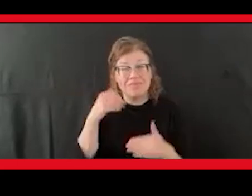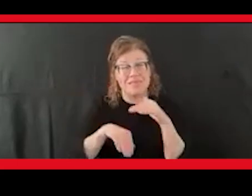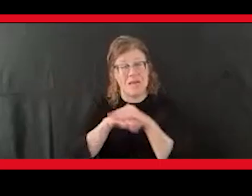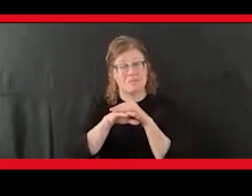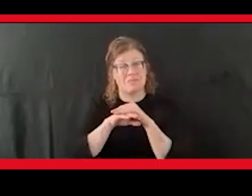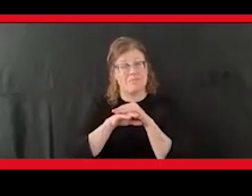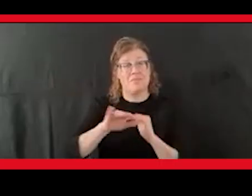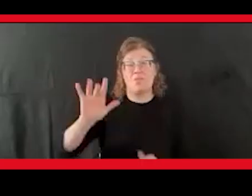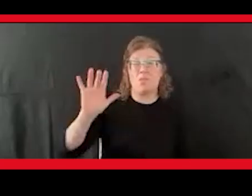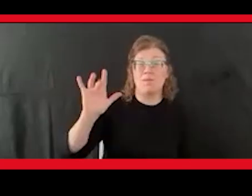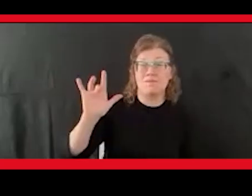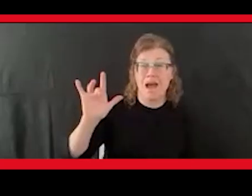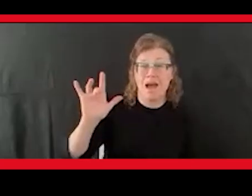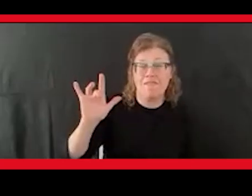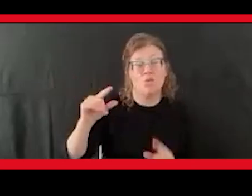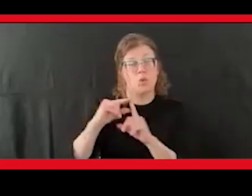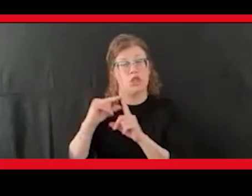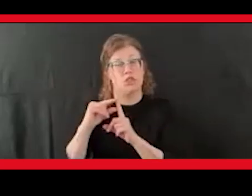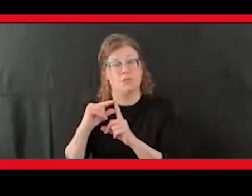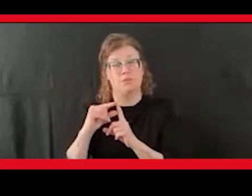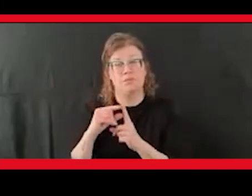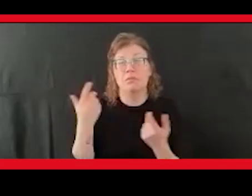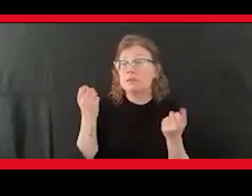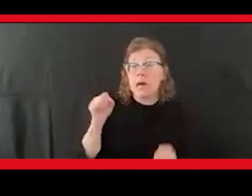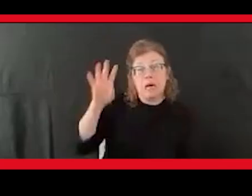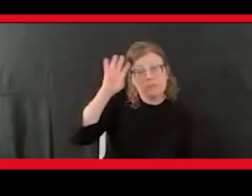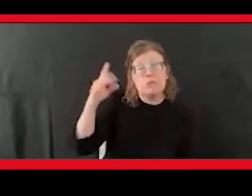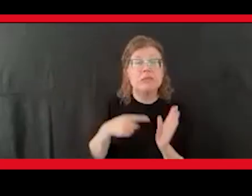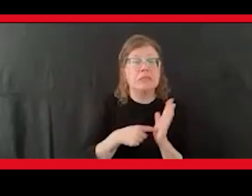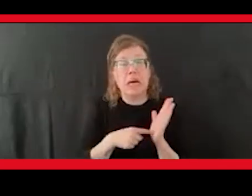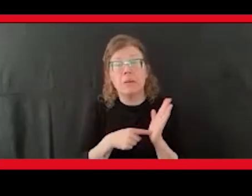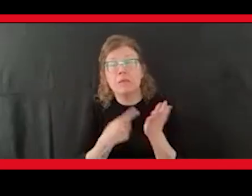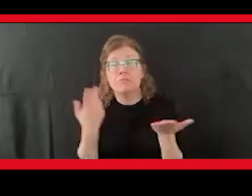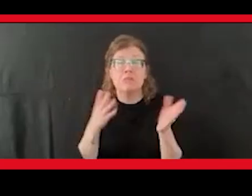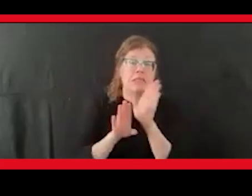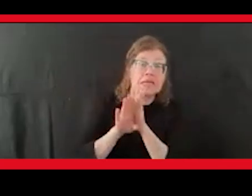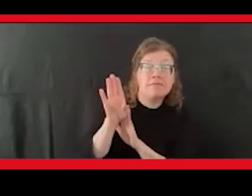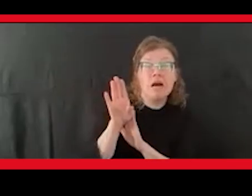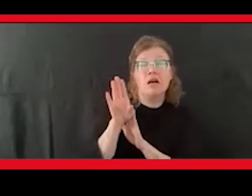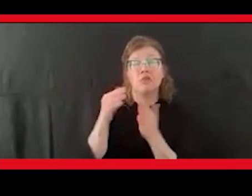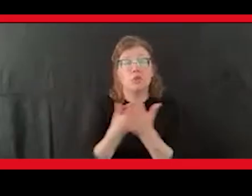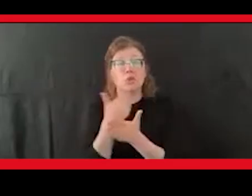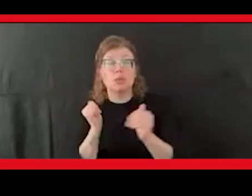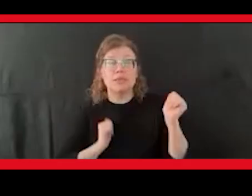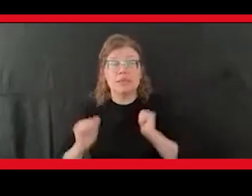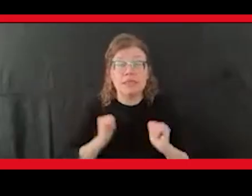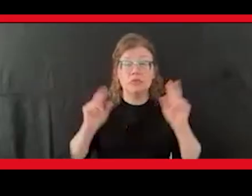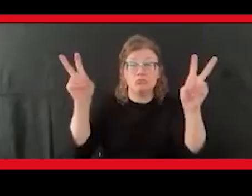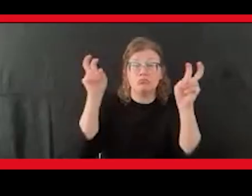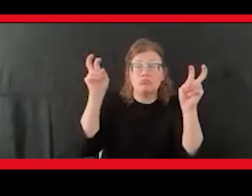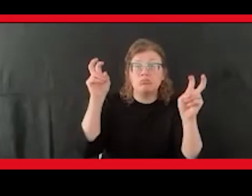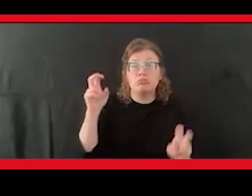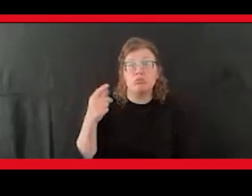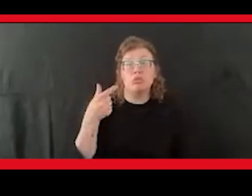can be to develop a new play called Grant Saffron or to conduct an audience development